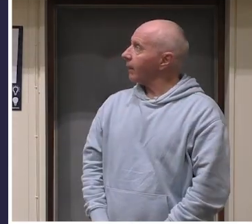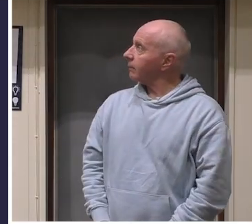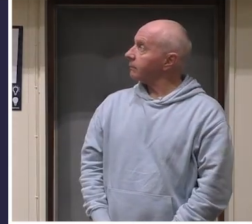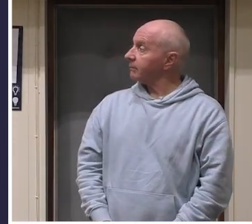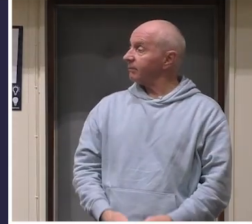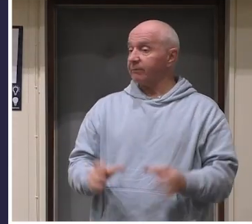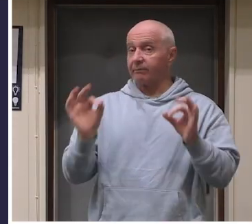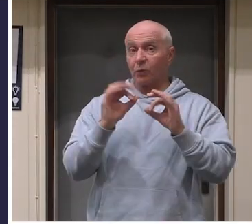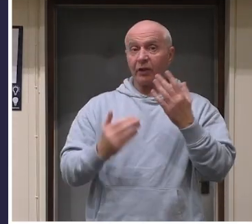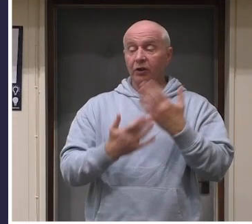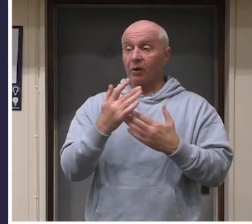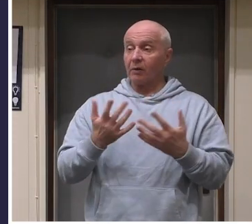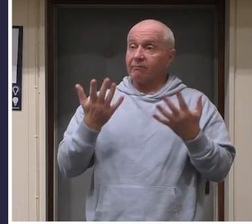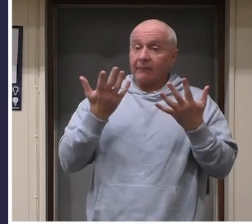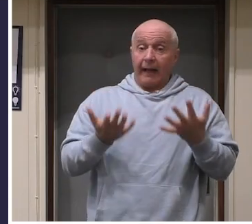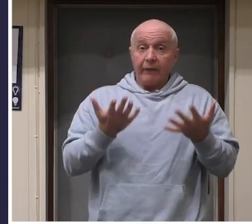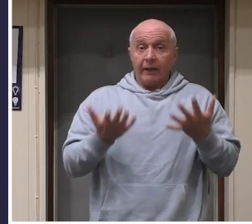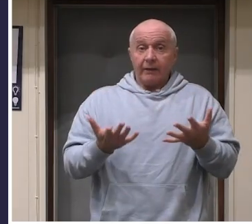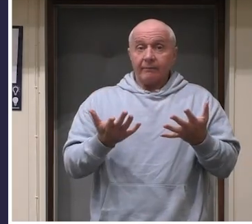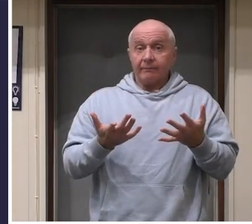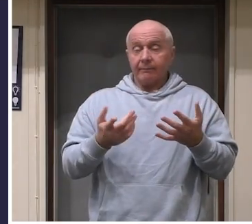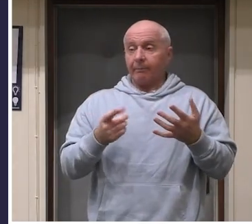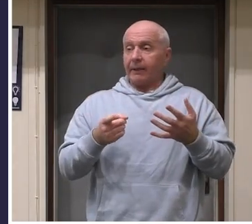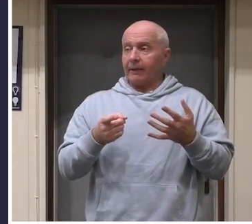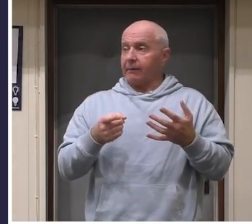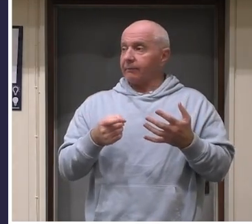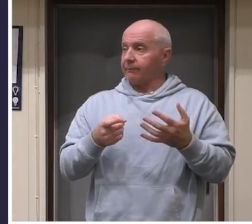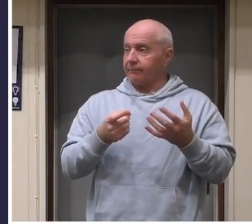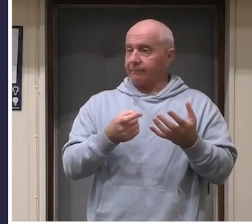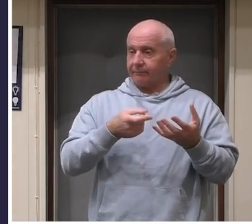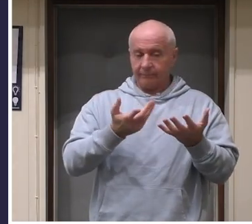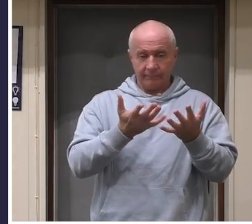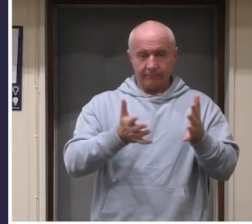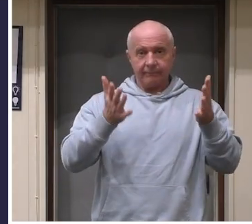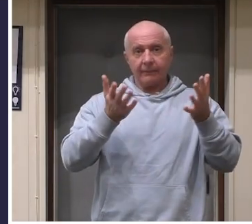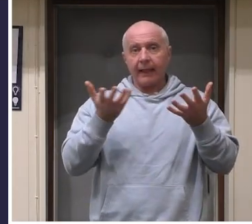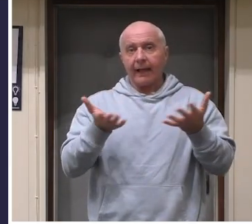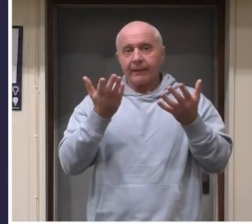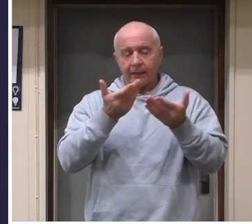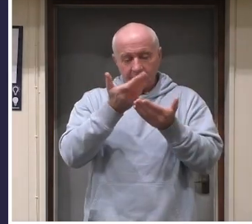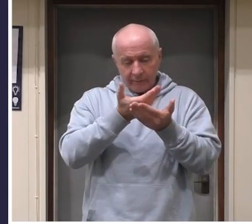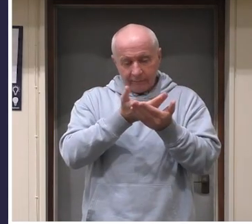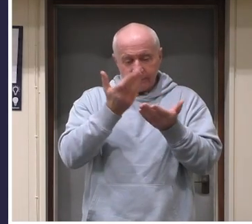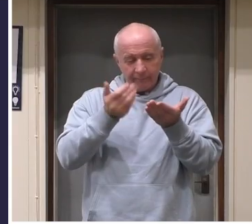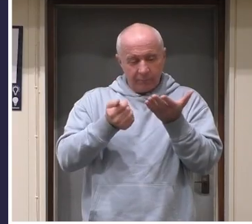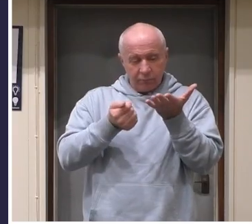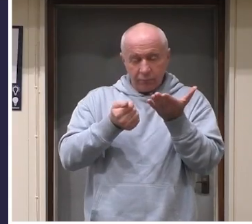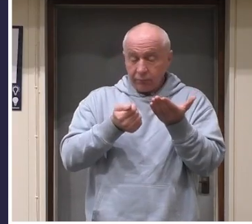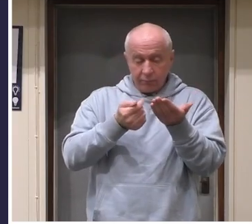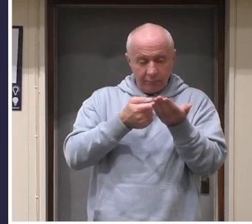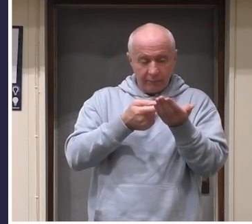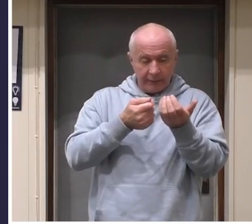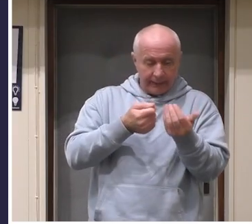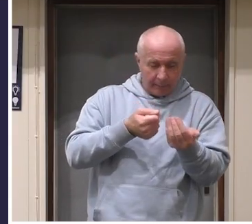Nothing new here, it's very obvious. The heavier an object is, the deeper the well that it's sitting in, the lighter it is, the shallower. But now I ask you the